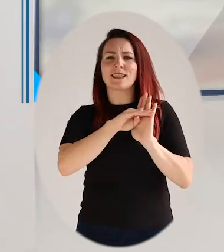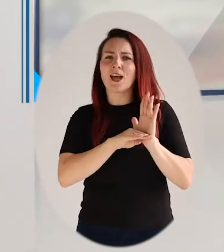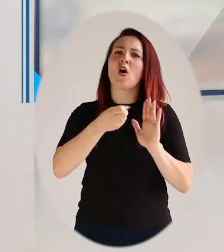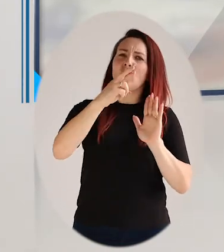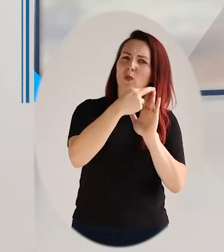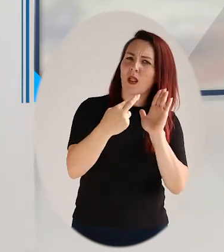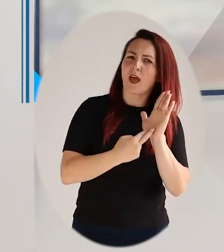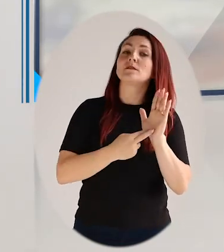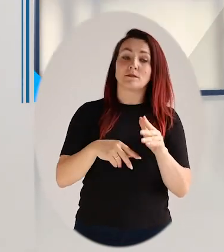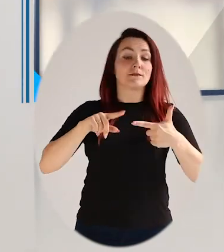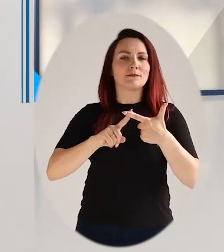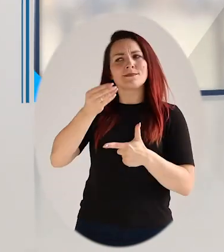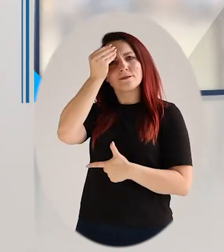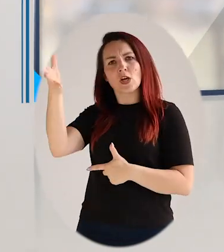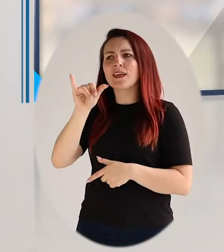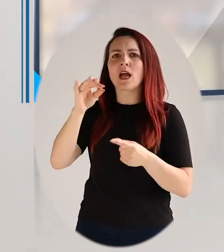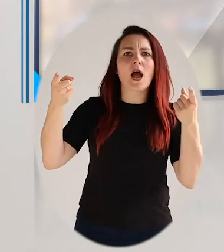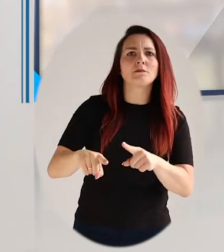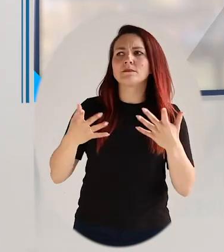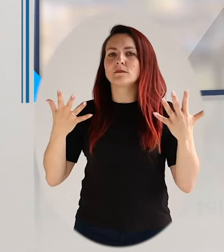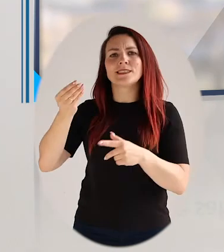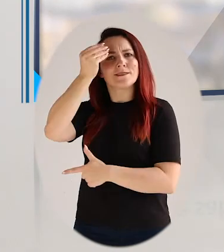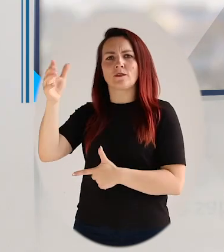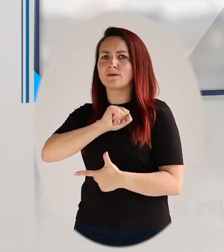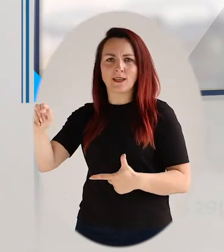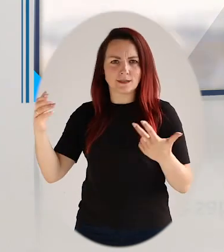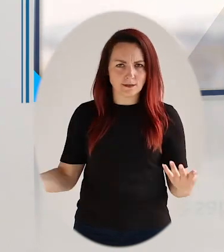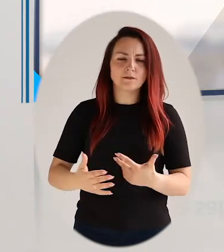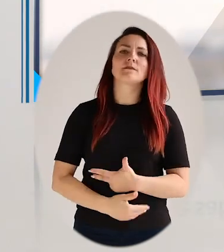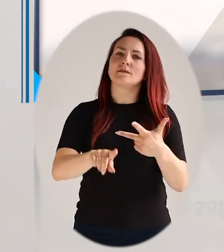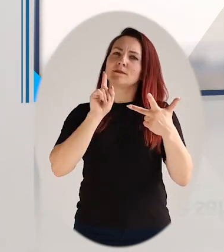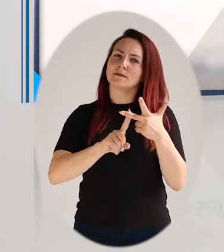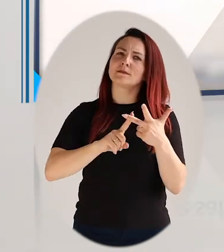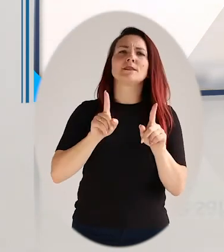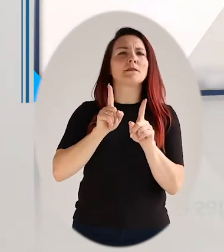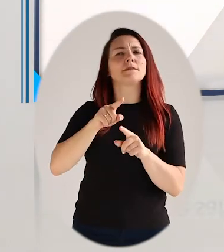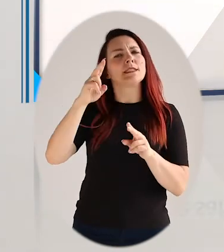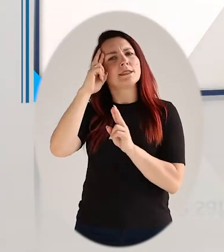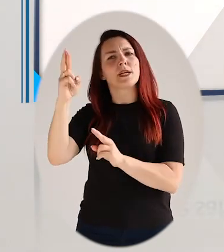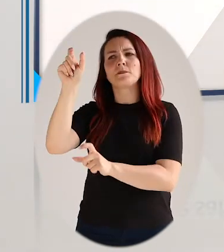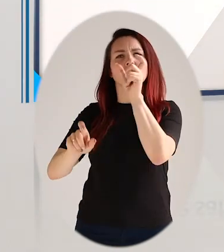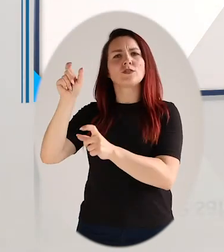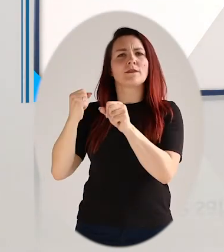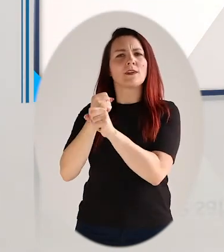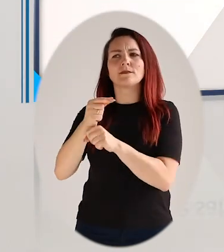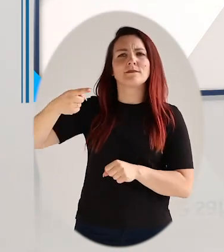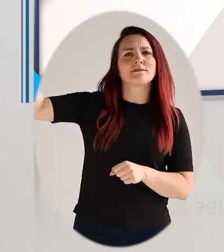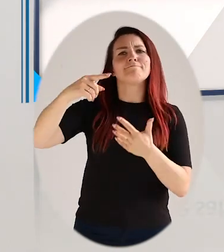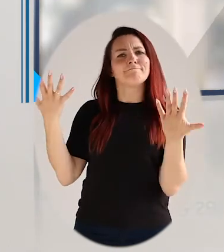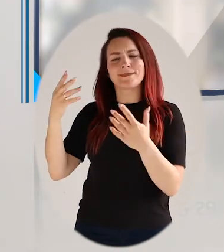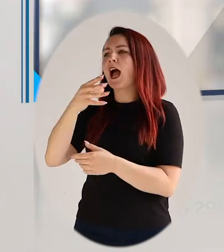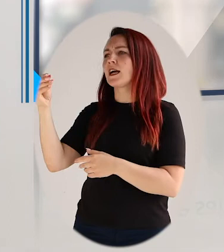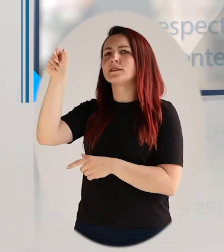about the dangerous situation and cases of non-compliance with labor protection and fire safety requirements. We respect